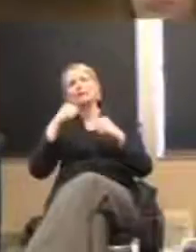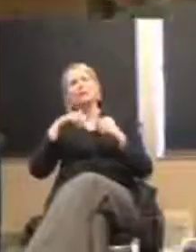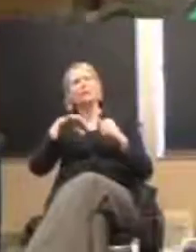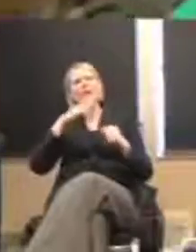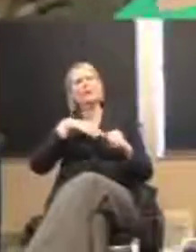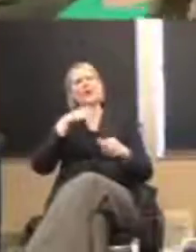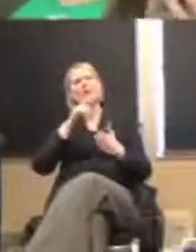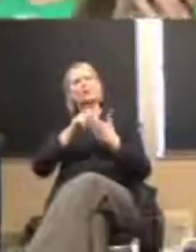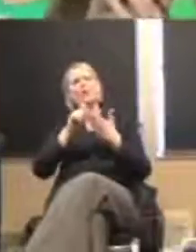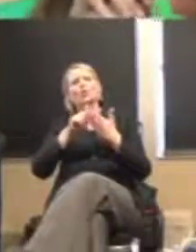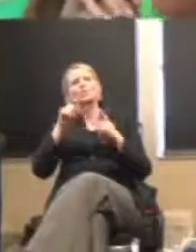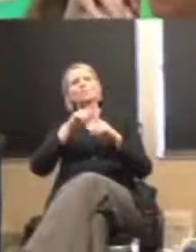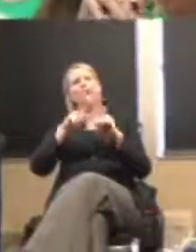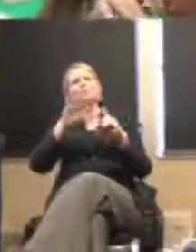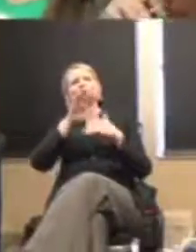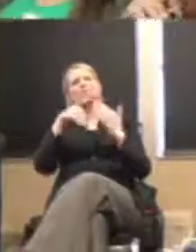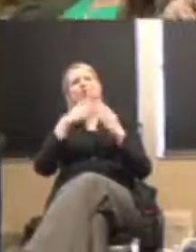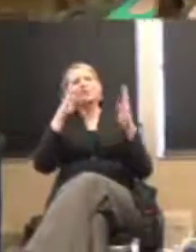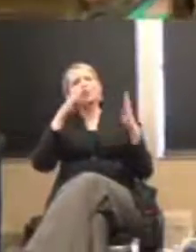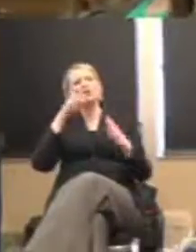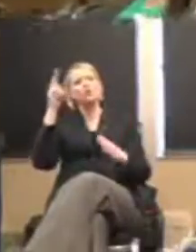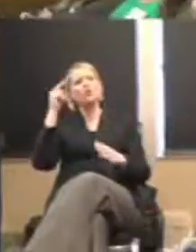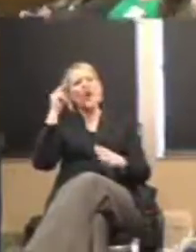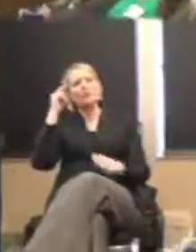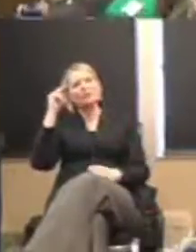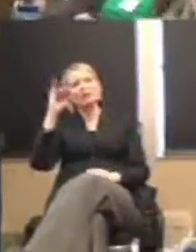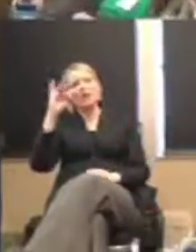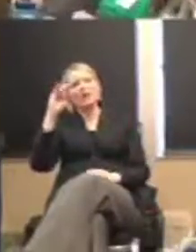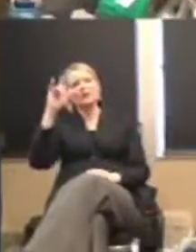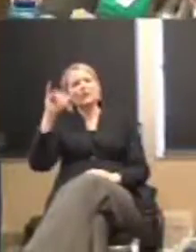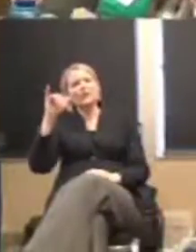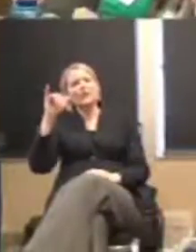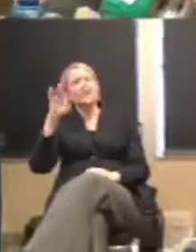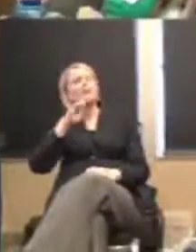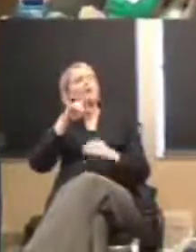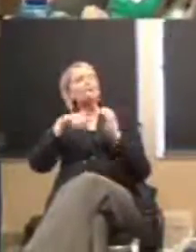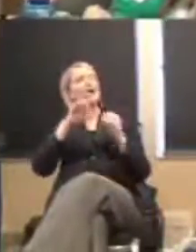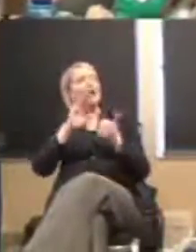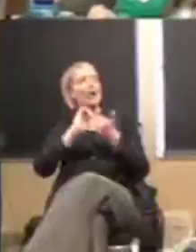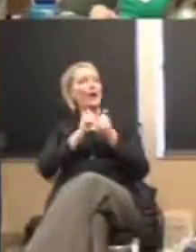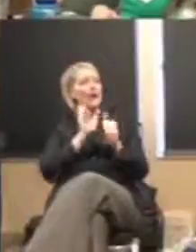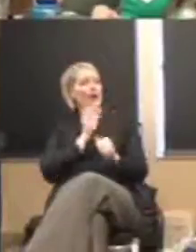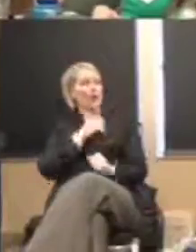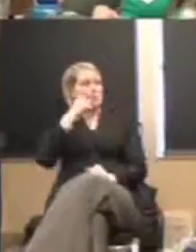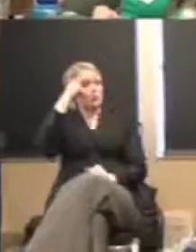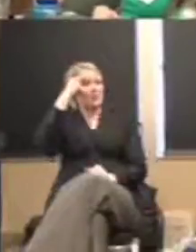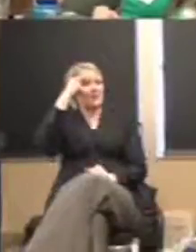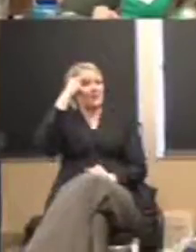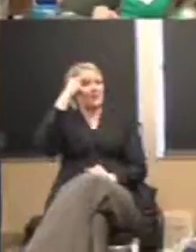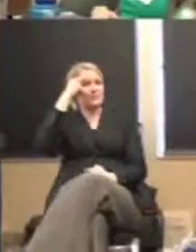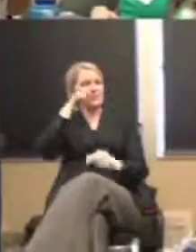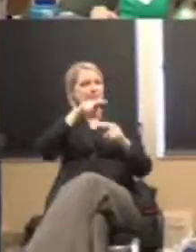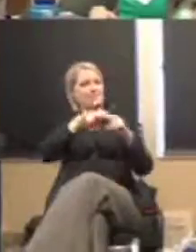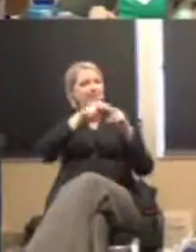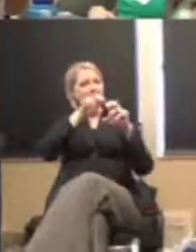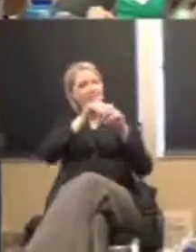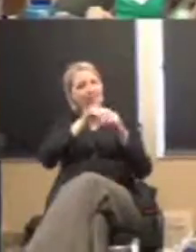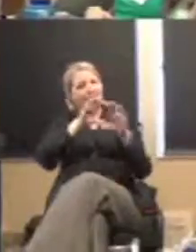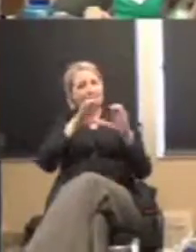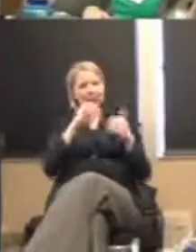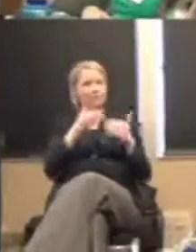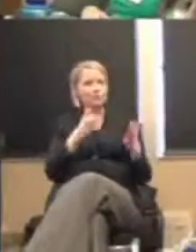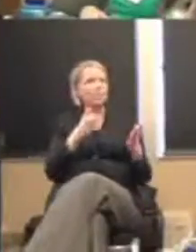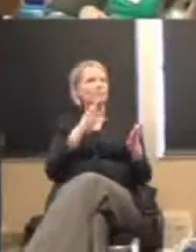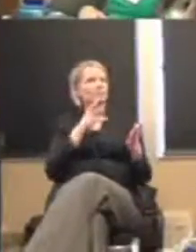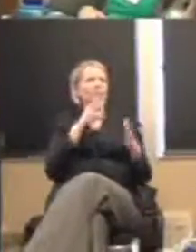all geared for neurology, and it talked about how our brains, when we're sitting like in the classroom, and we're talking about the ADHD, the